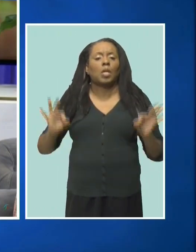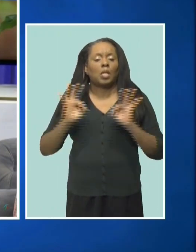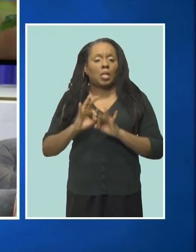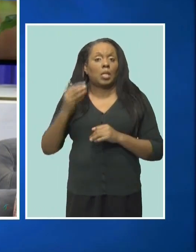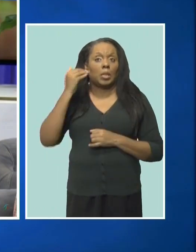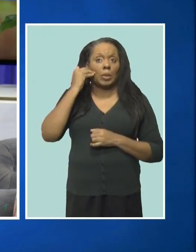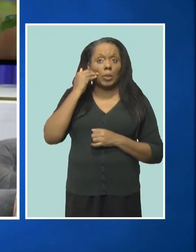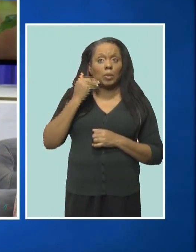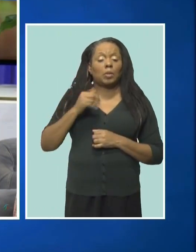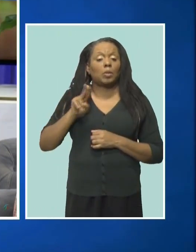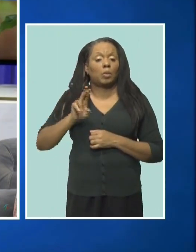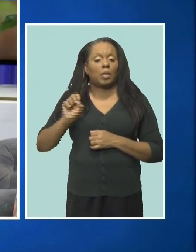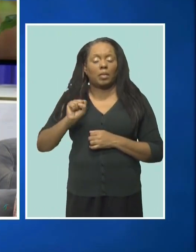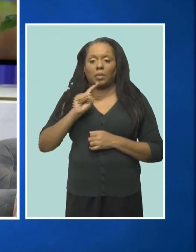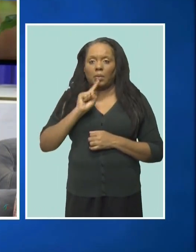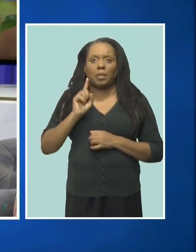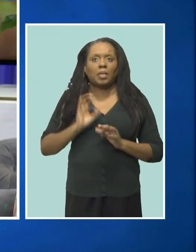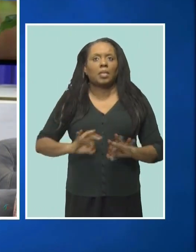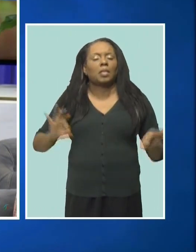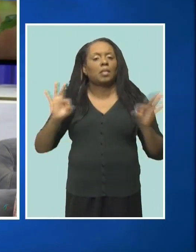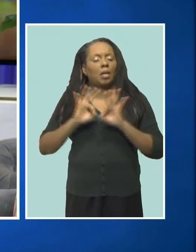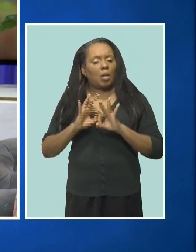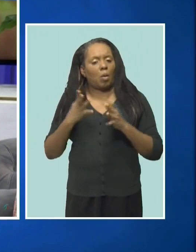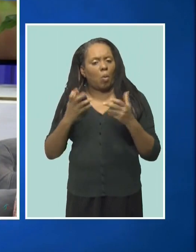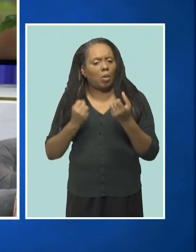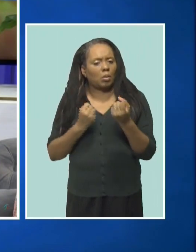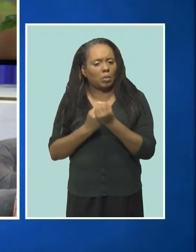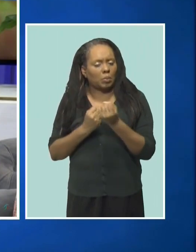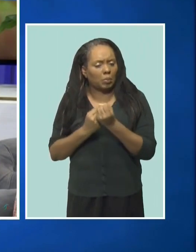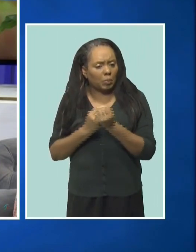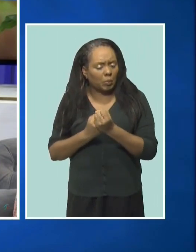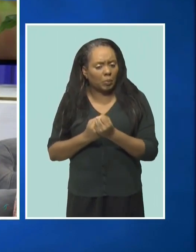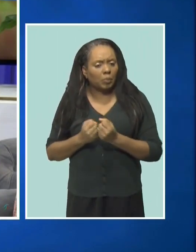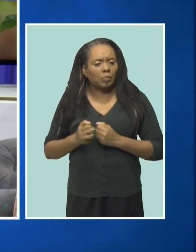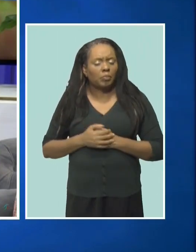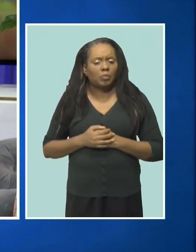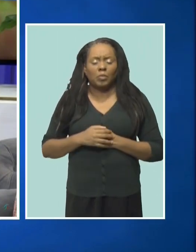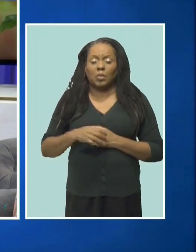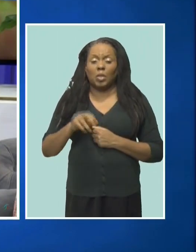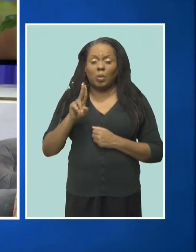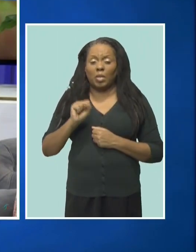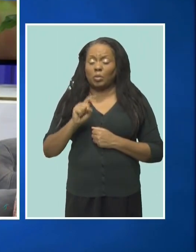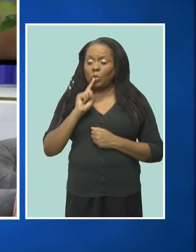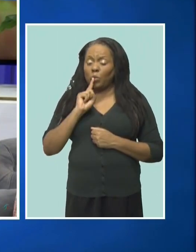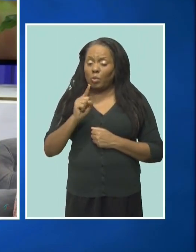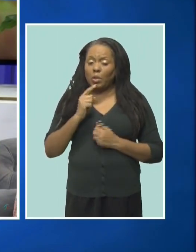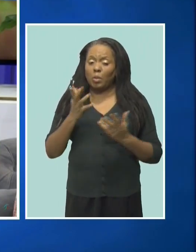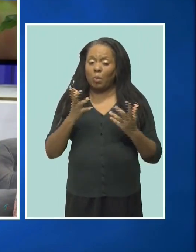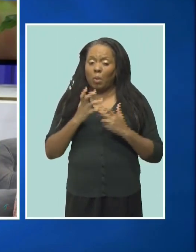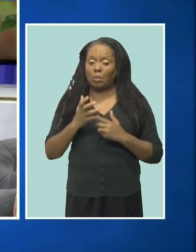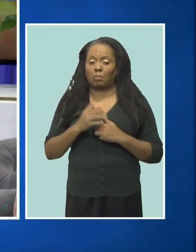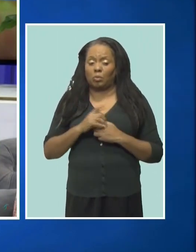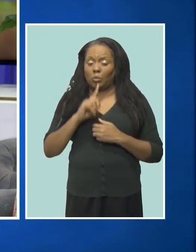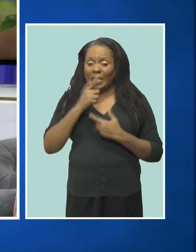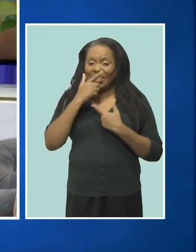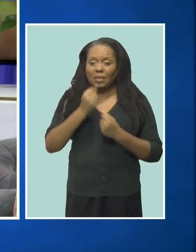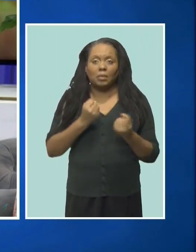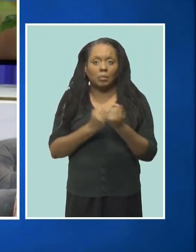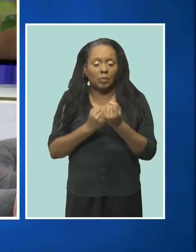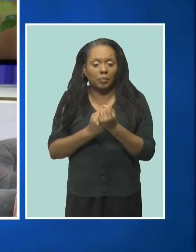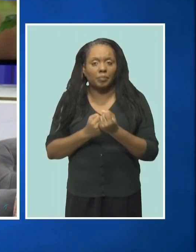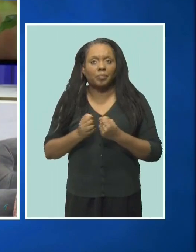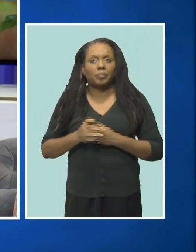States is really interested in supporting. I see that not only from trafficking